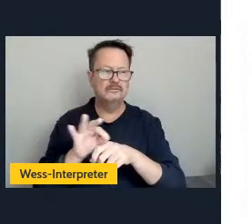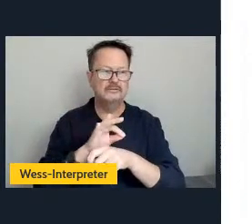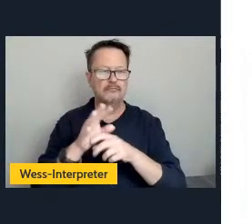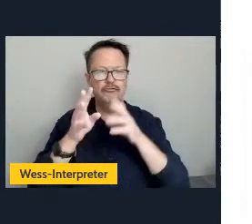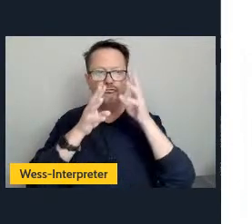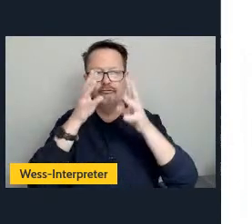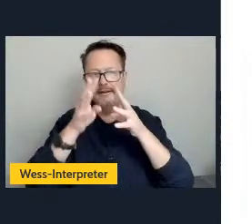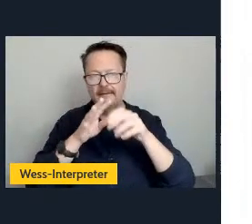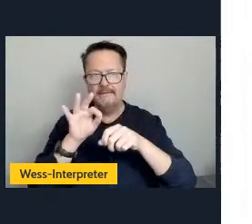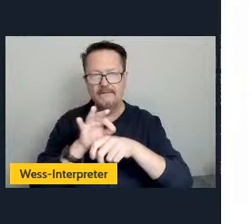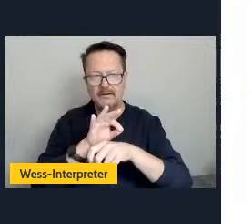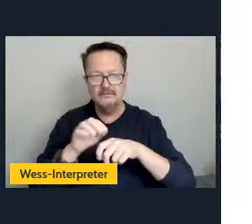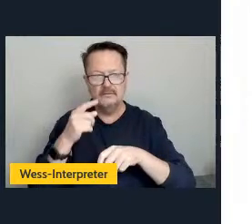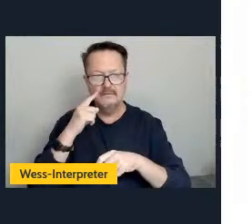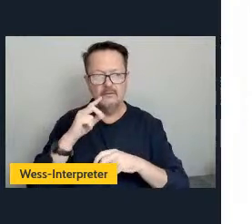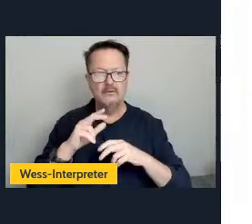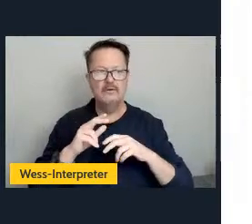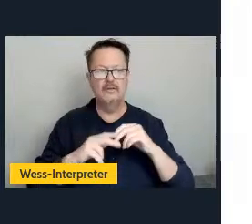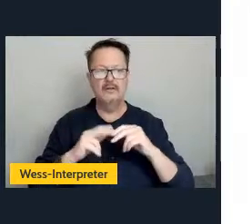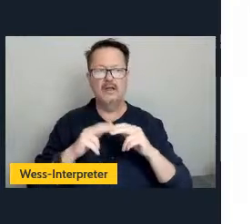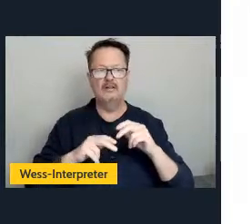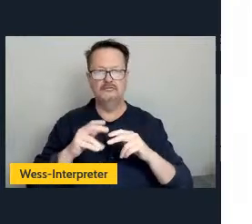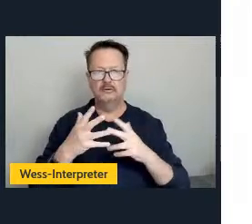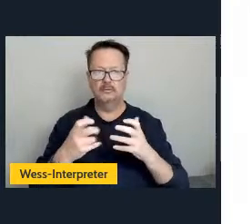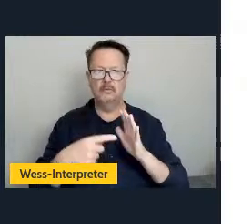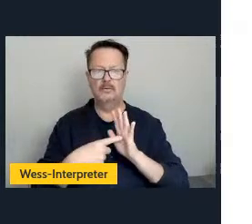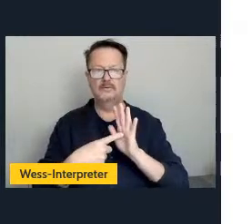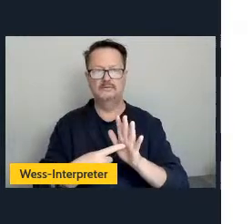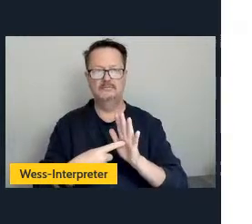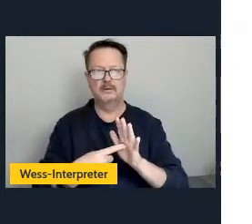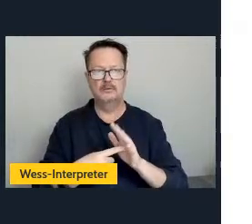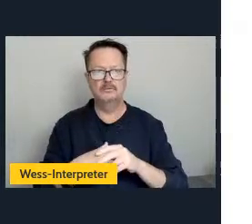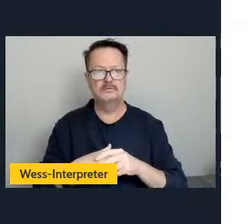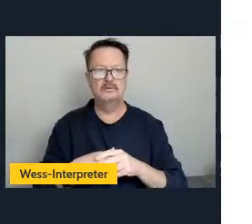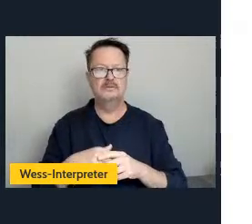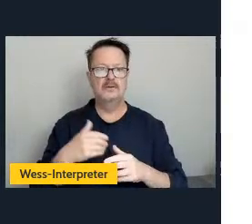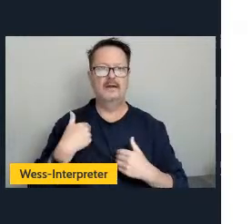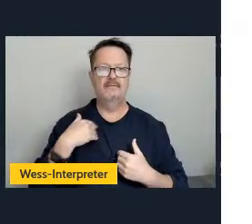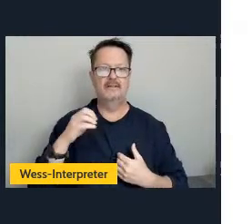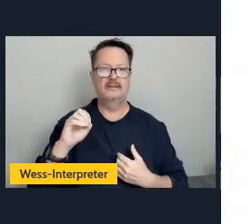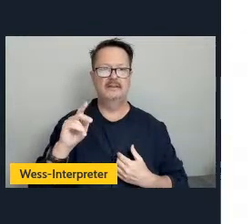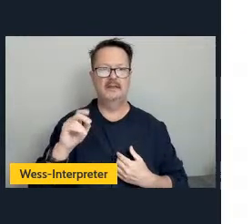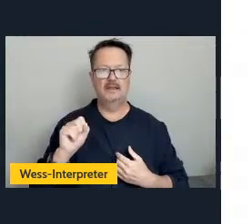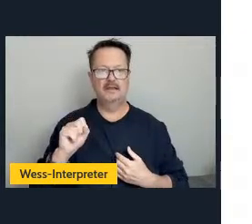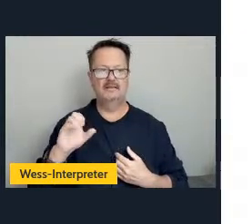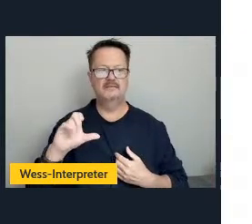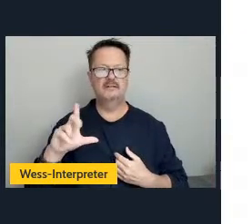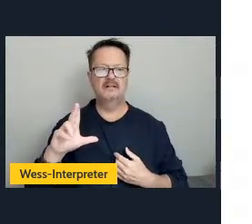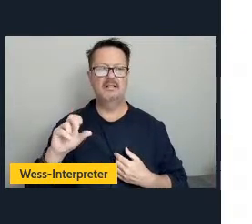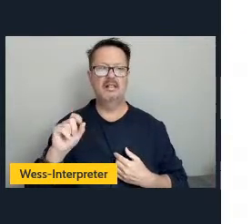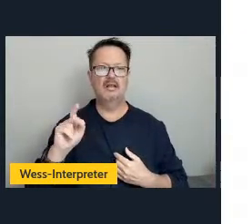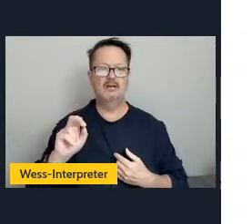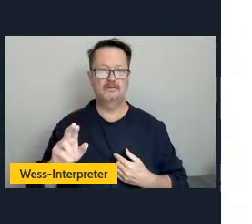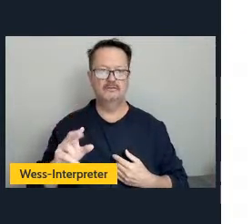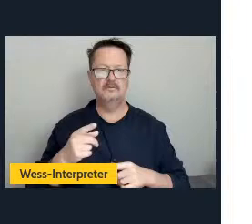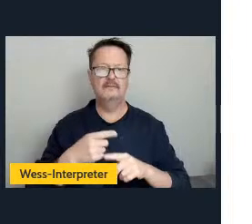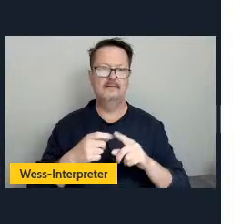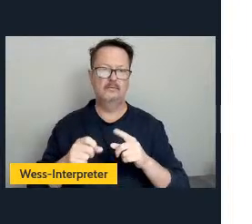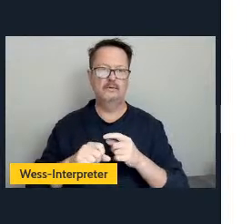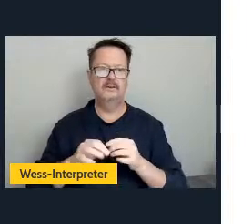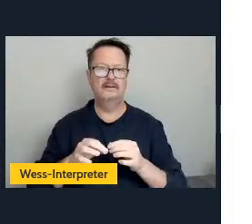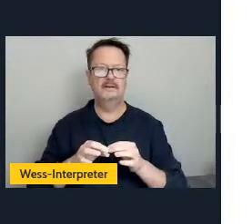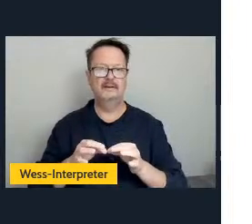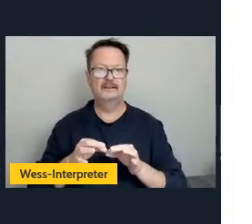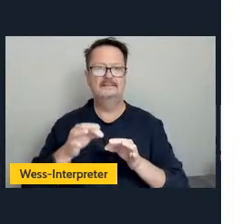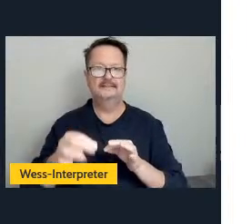functions on the construct that we want to expose. So we have this EKS cluster class here that we extend from construct, and